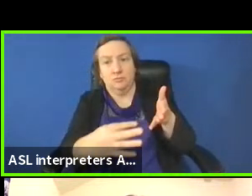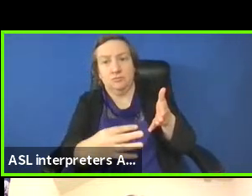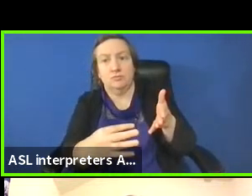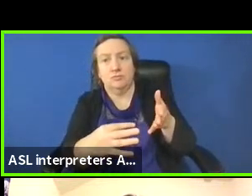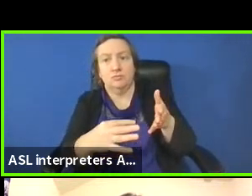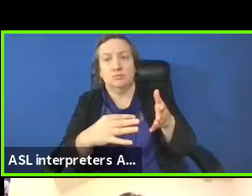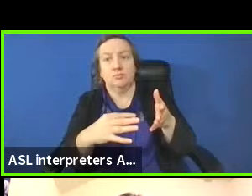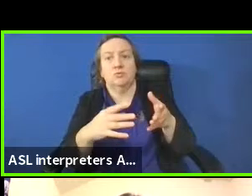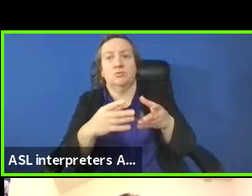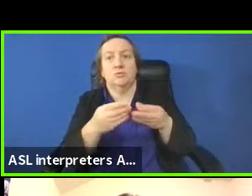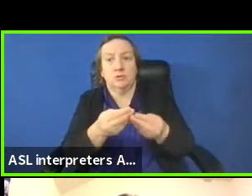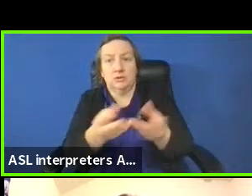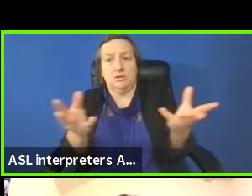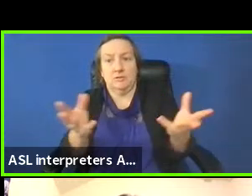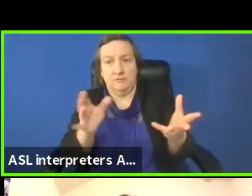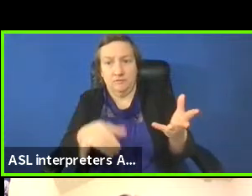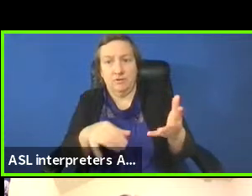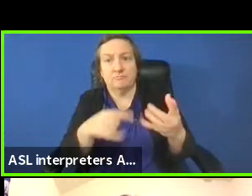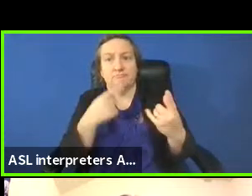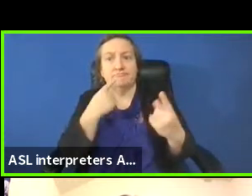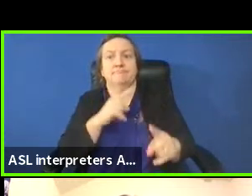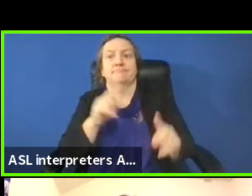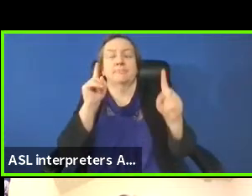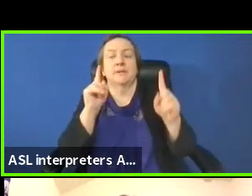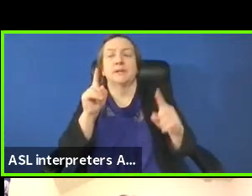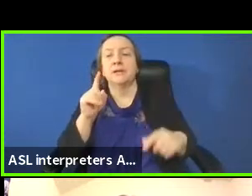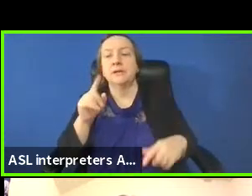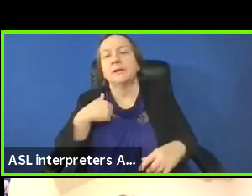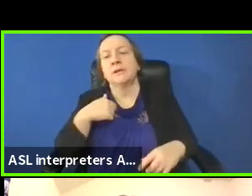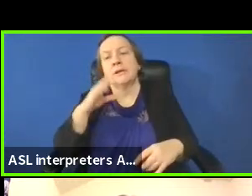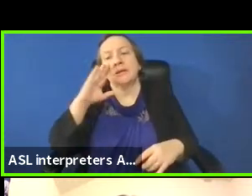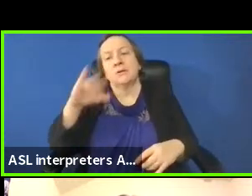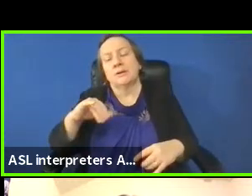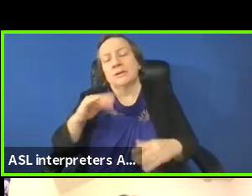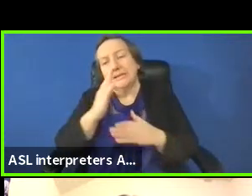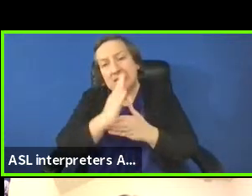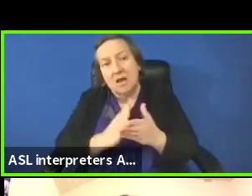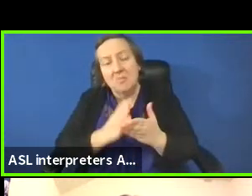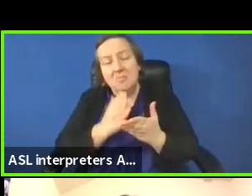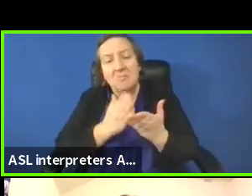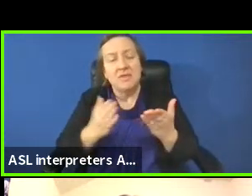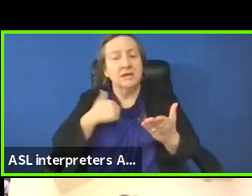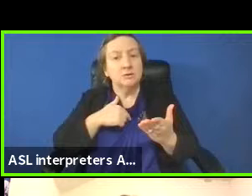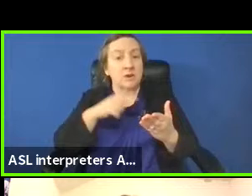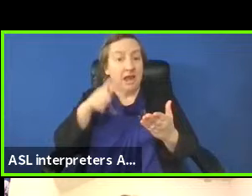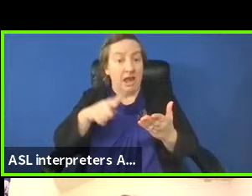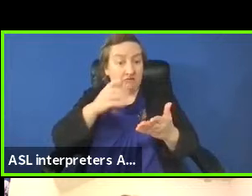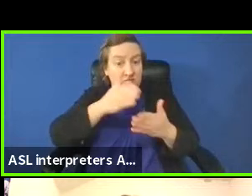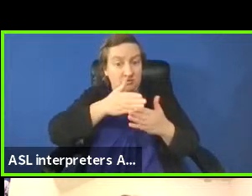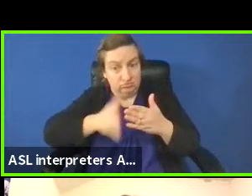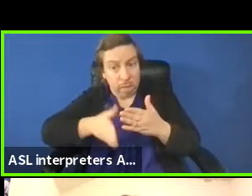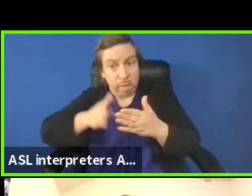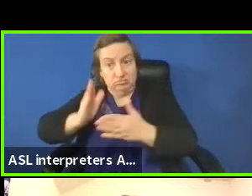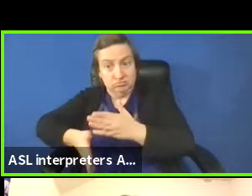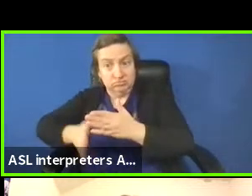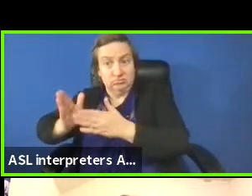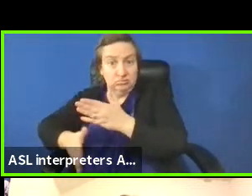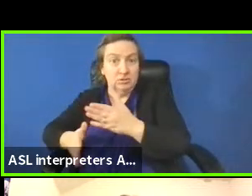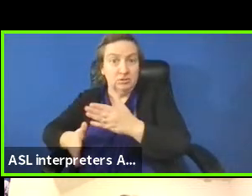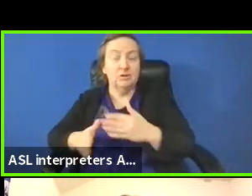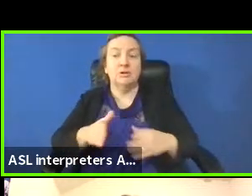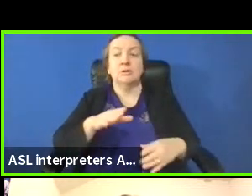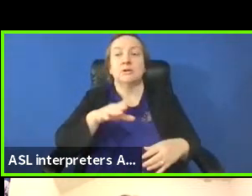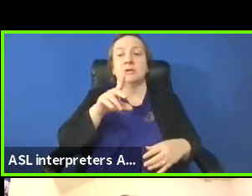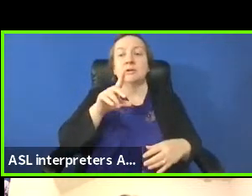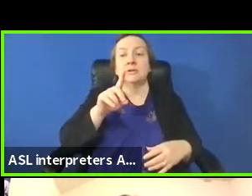this delivered. We know some of the things that are the tangibles of